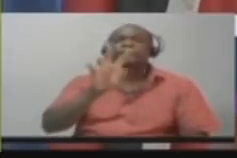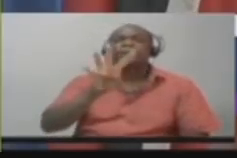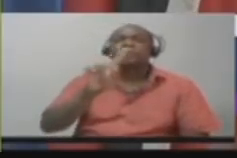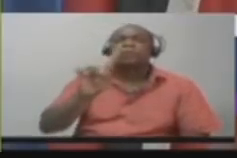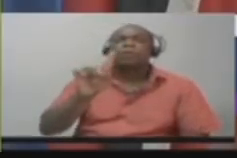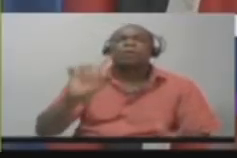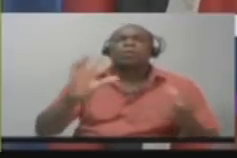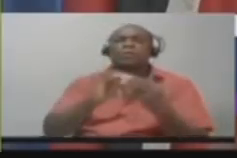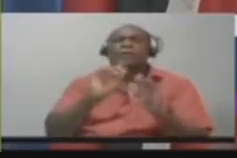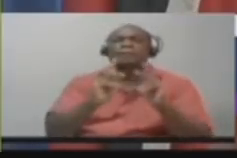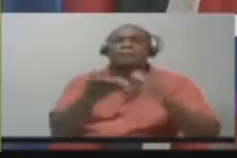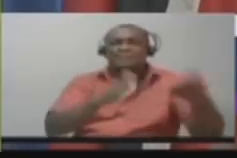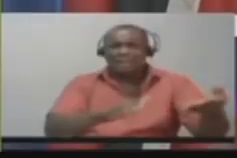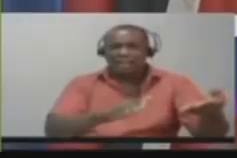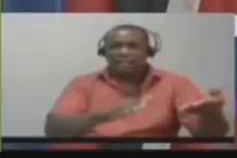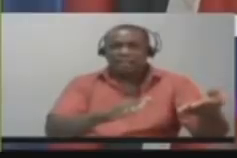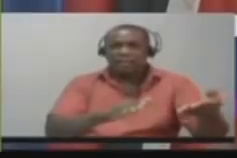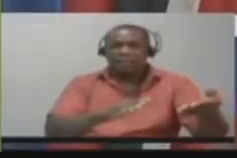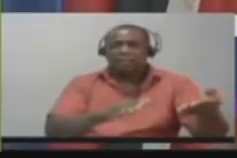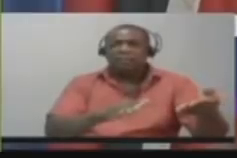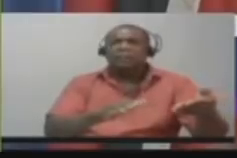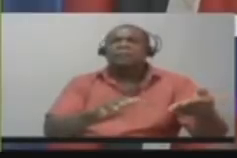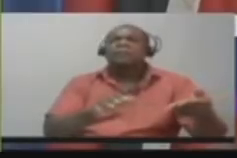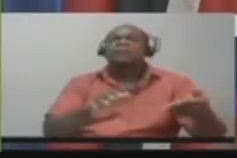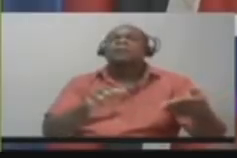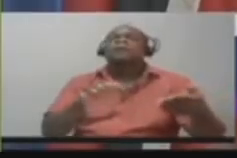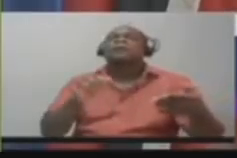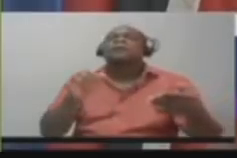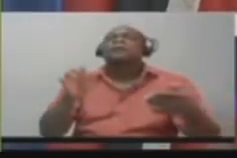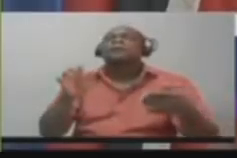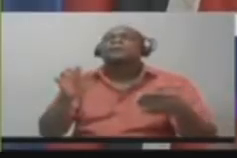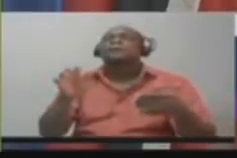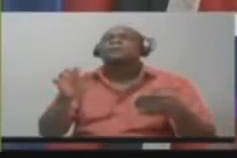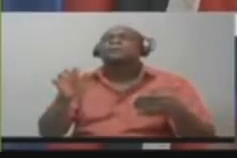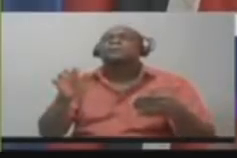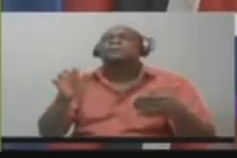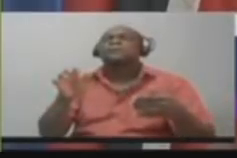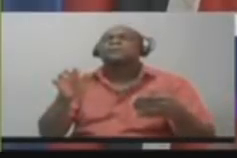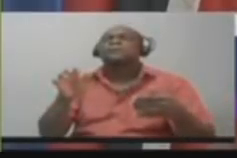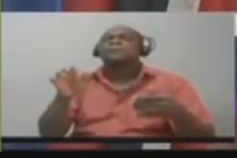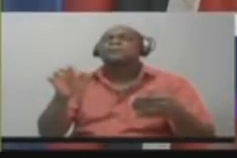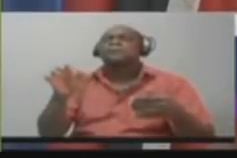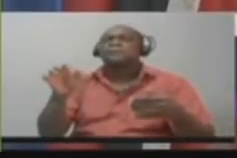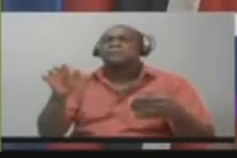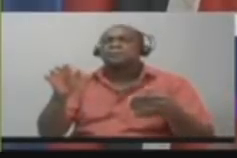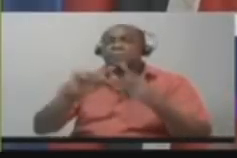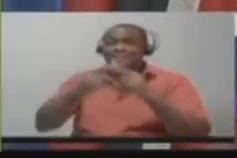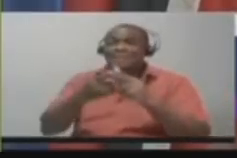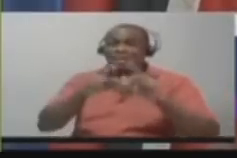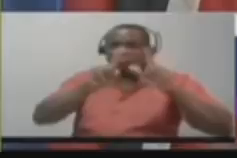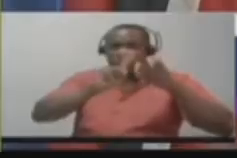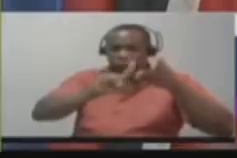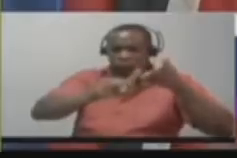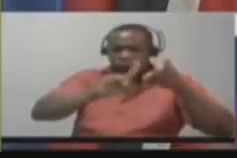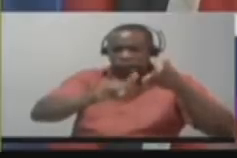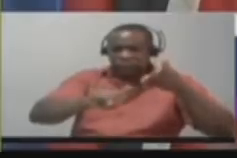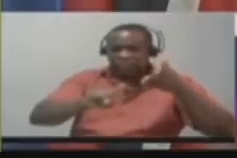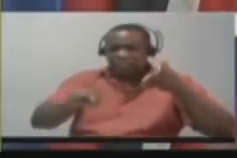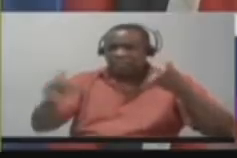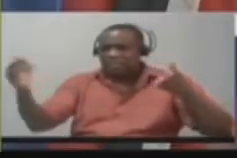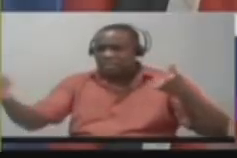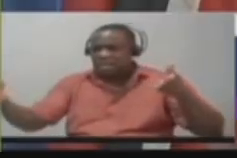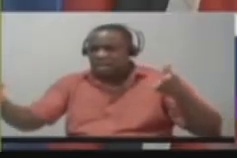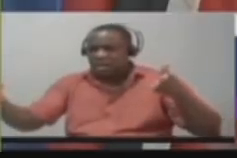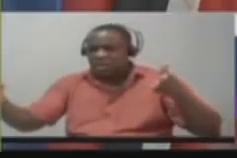up to 393 between when we started monitoring and now. Now, this is deaths in